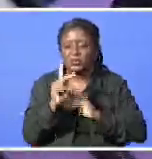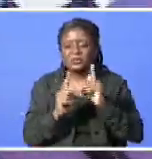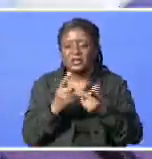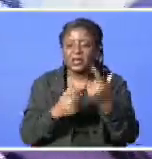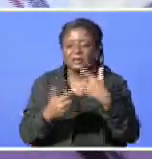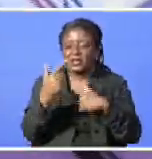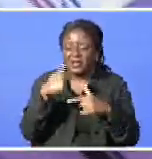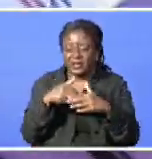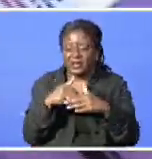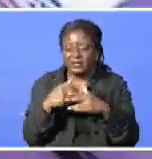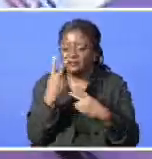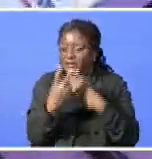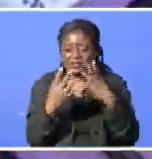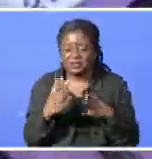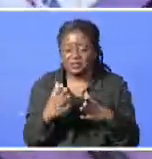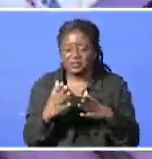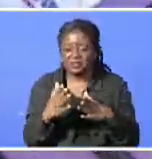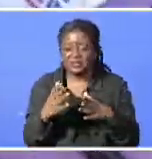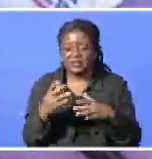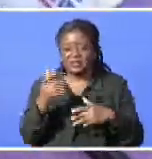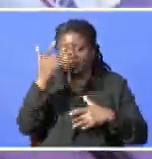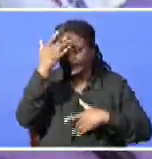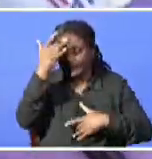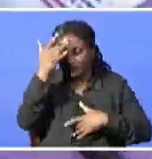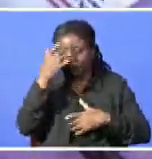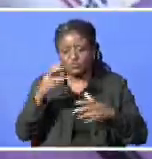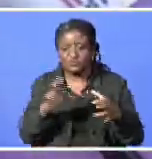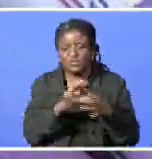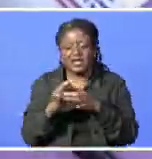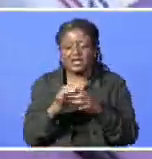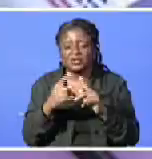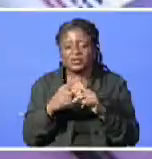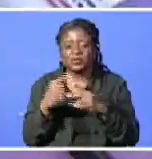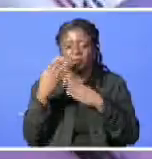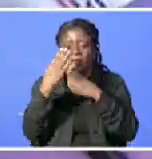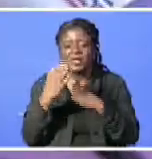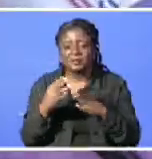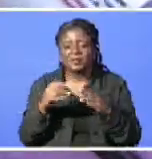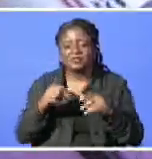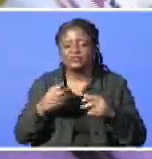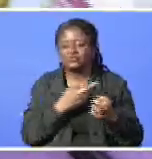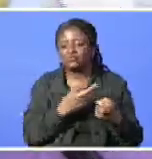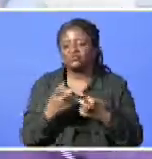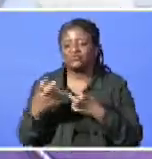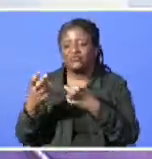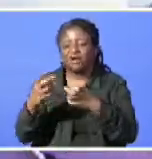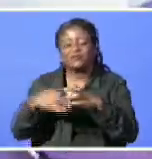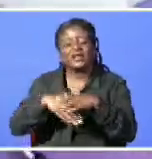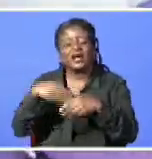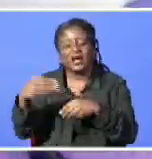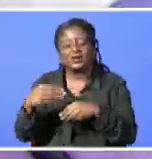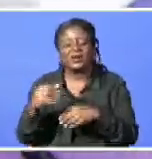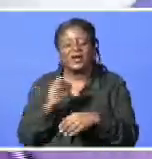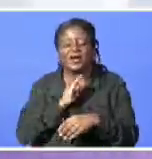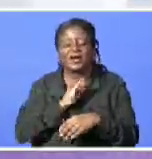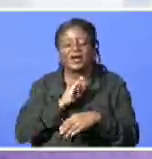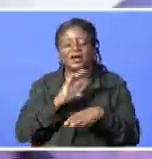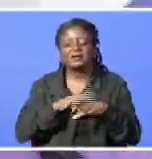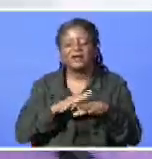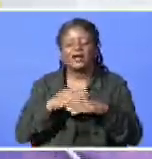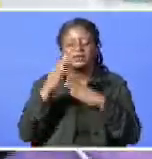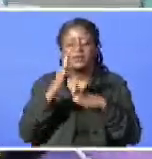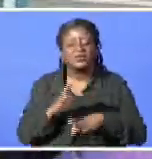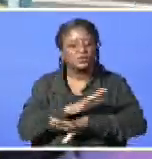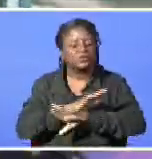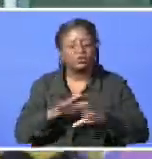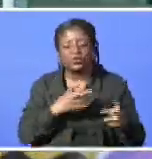out. And therefore, I would advise Bahamians not to travel unless absolutely necessary.